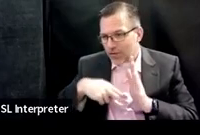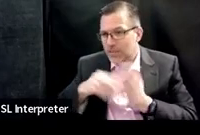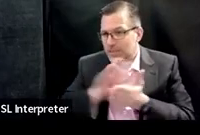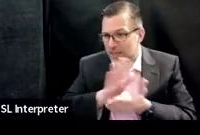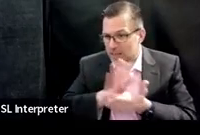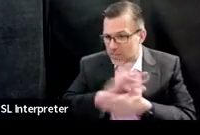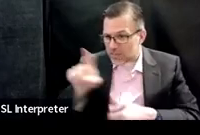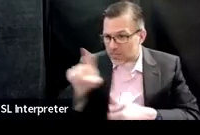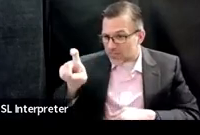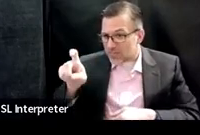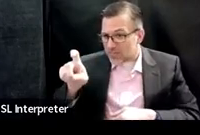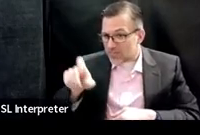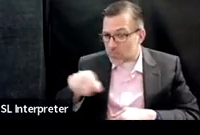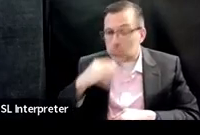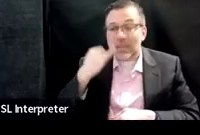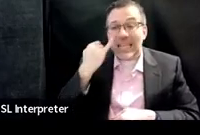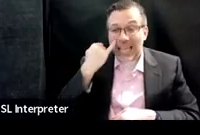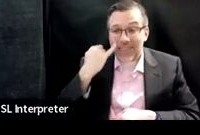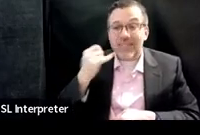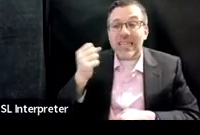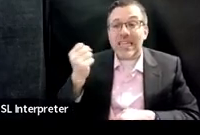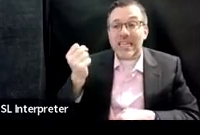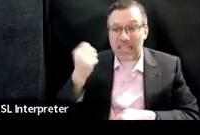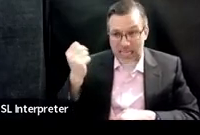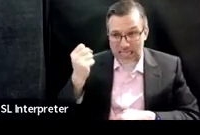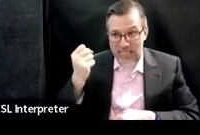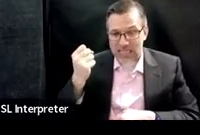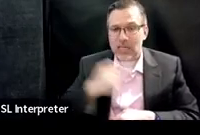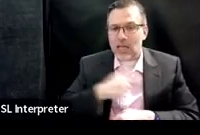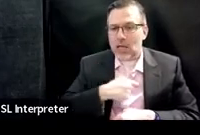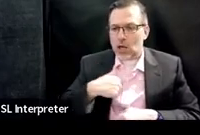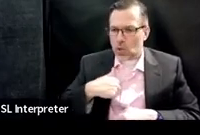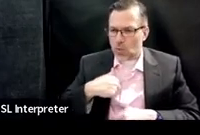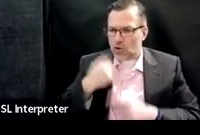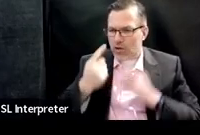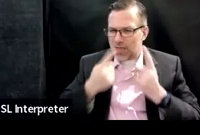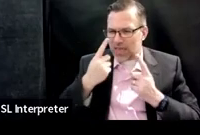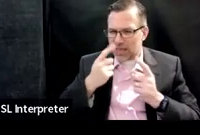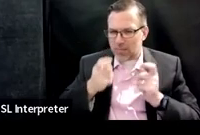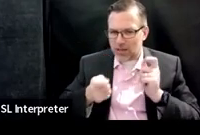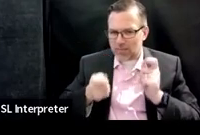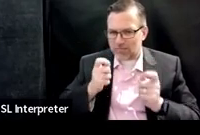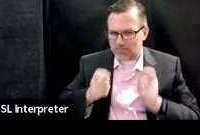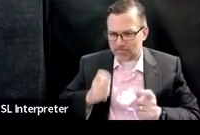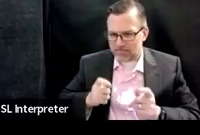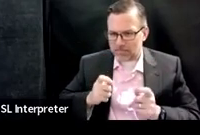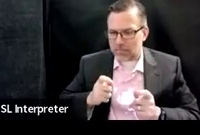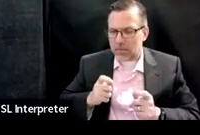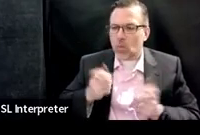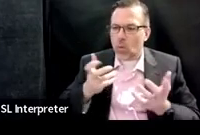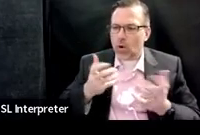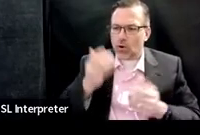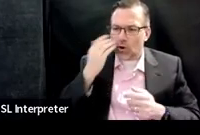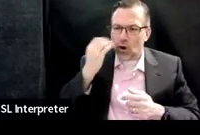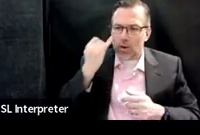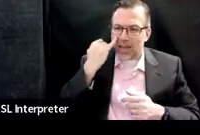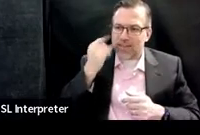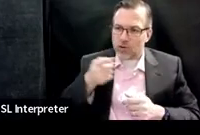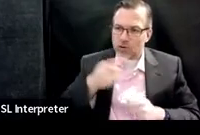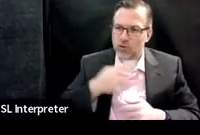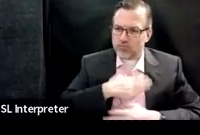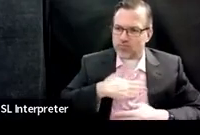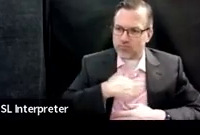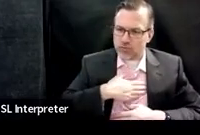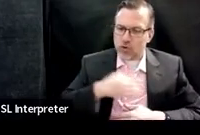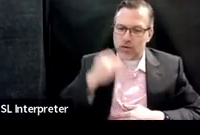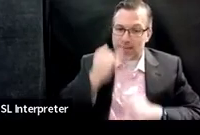if there are, we're looking to tweak it. We're trying to figure out if it's working for people. If it's not working